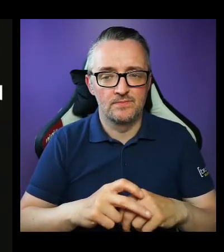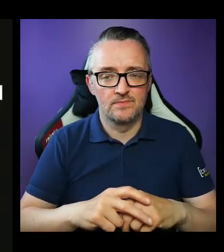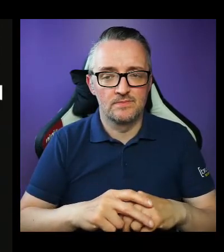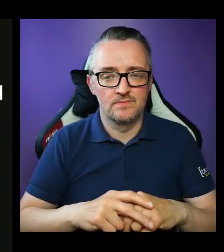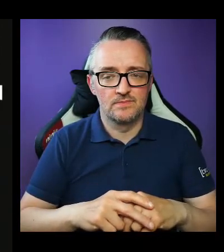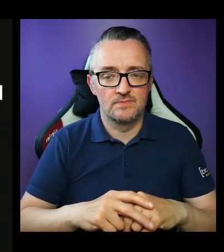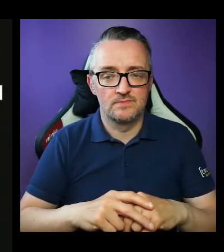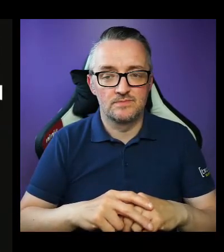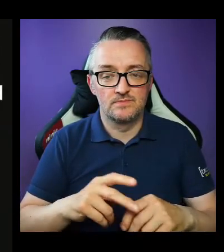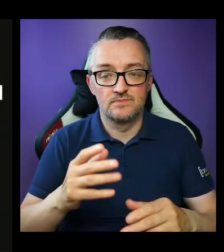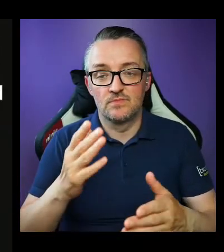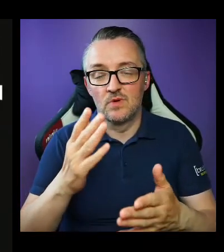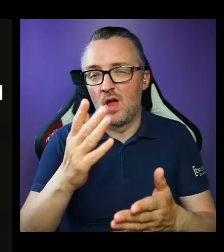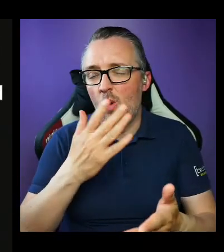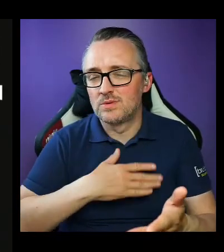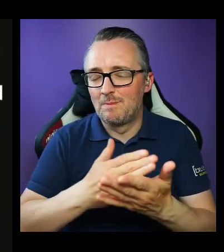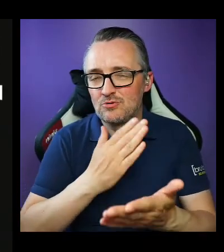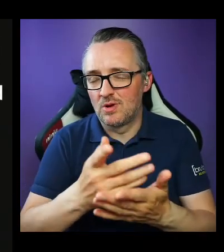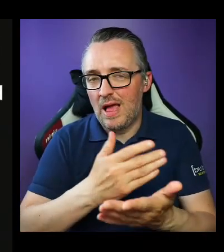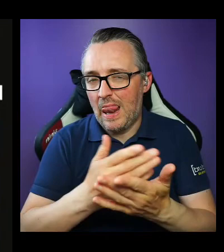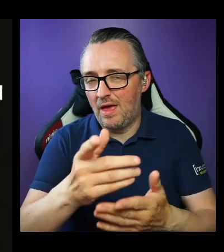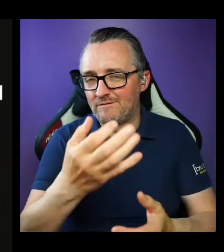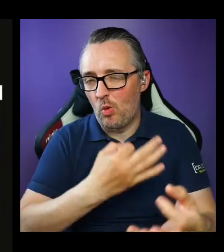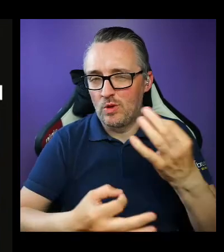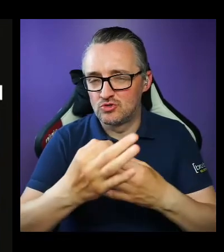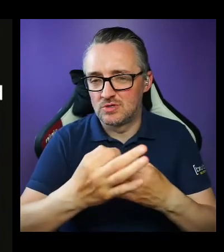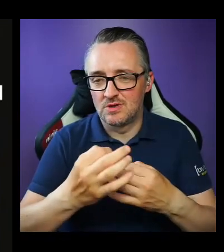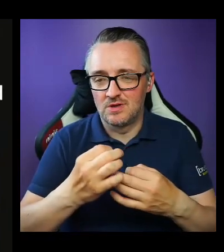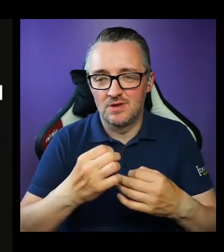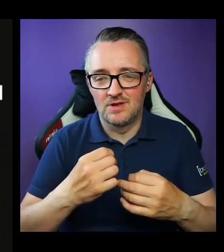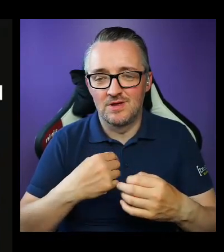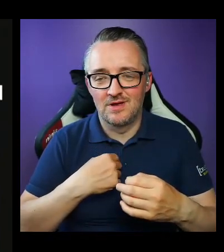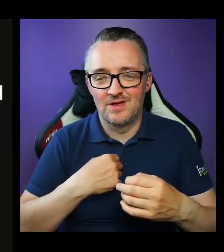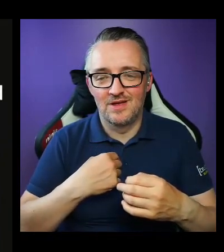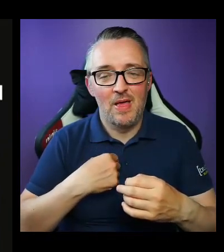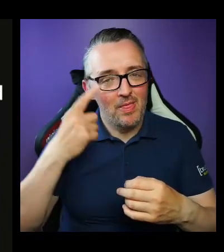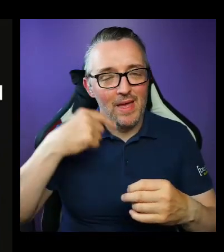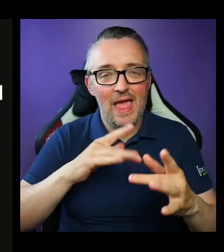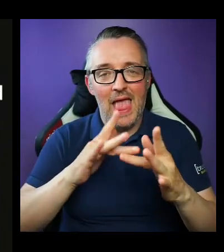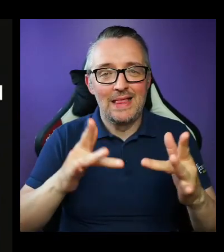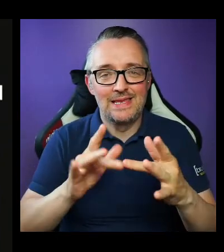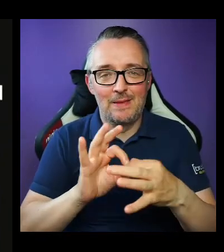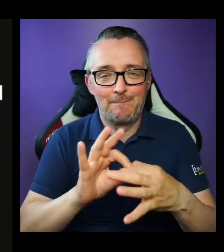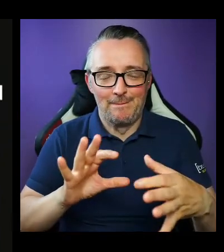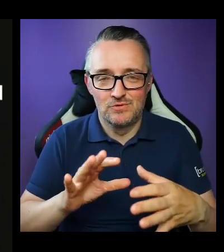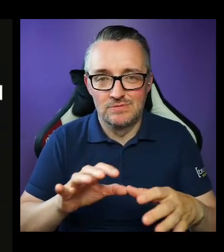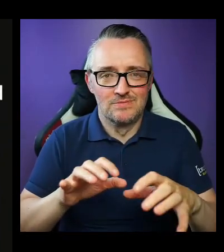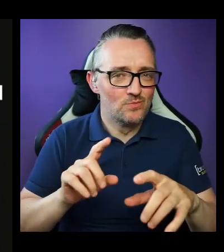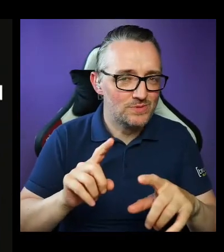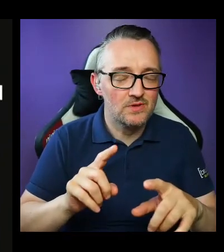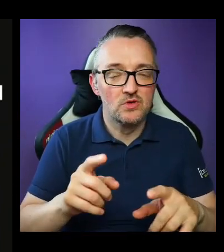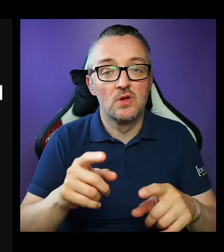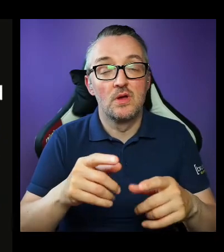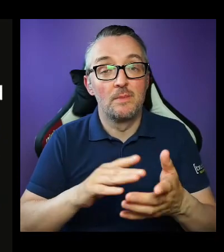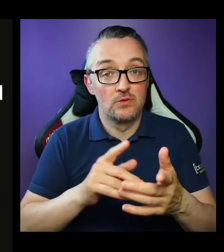Yes, so to make sure I understood your question, I think my internet also dropped for a second there. So if